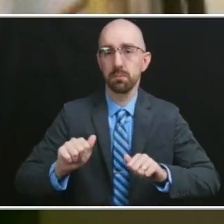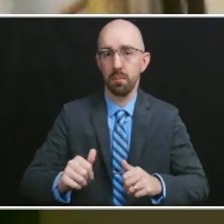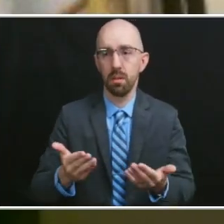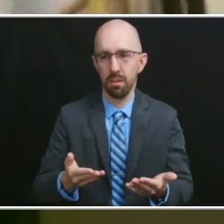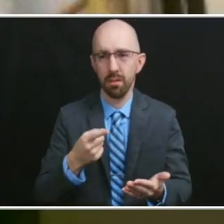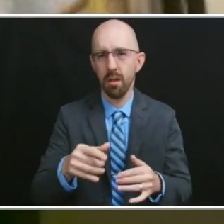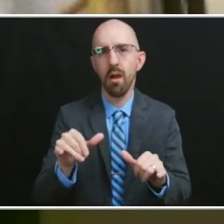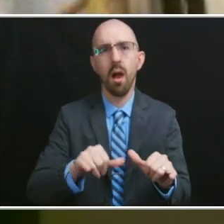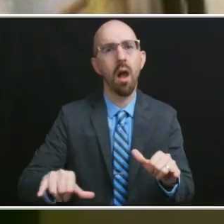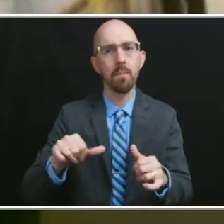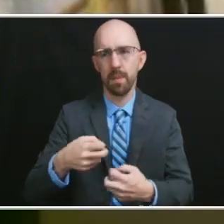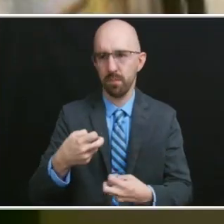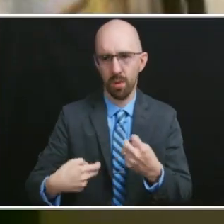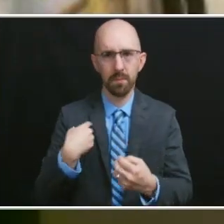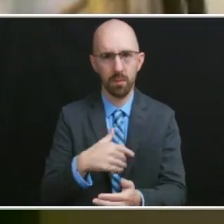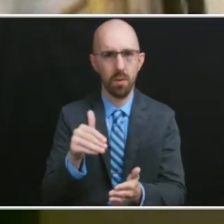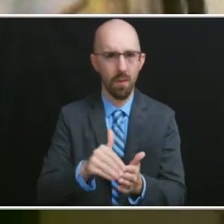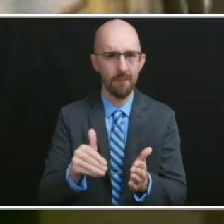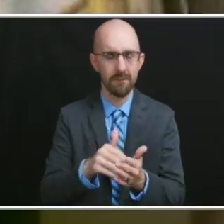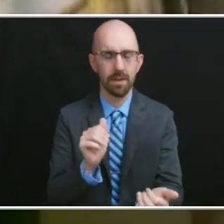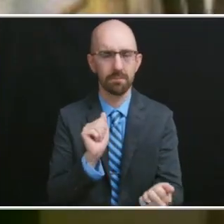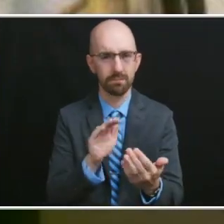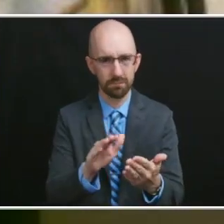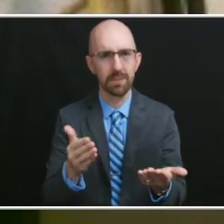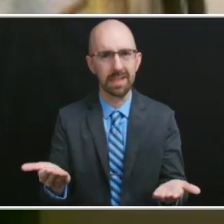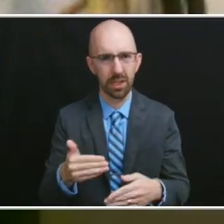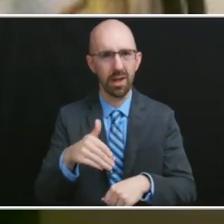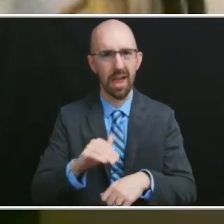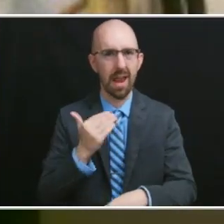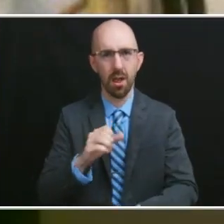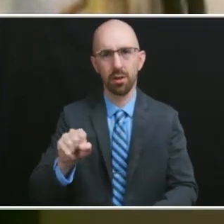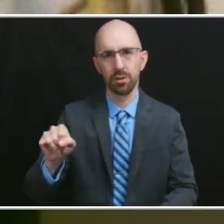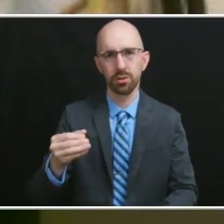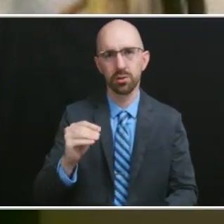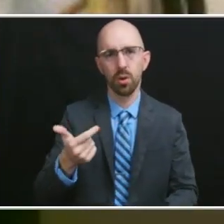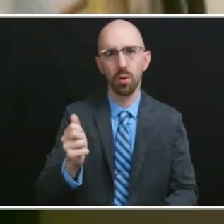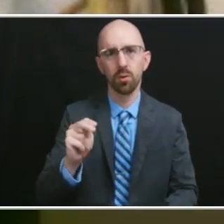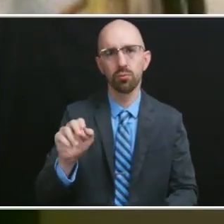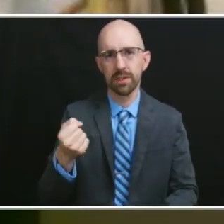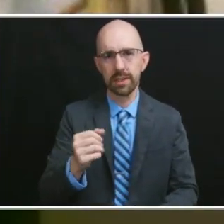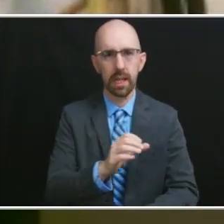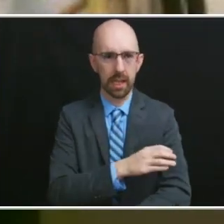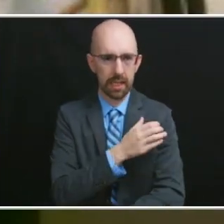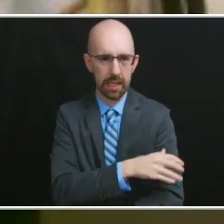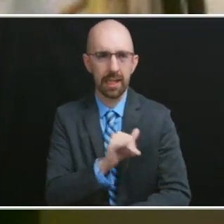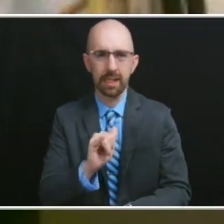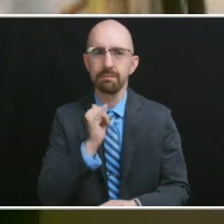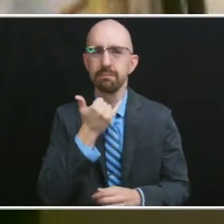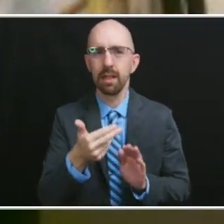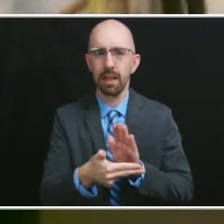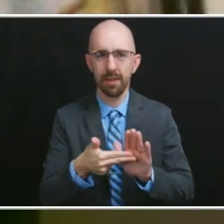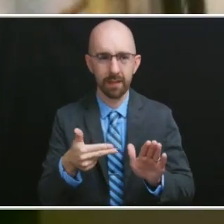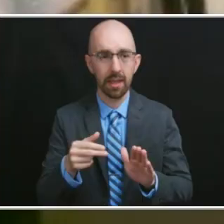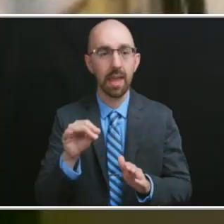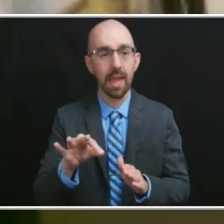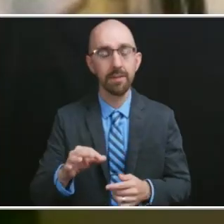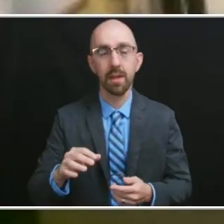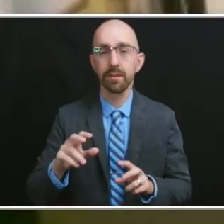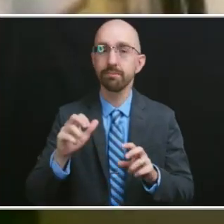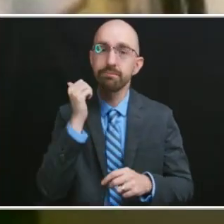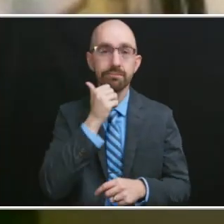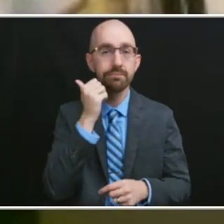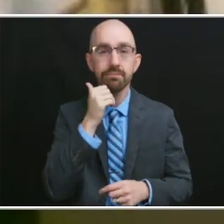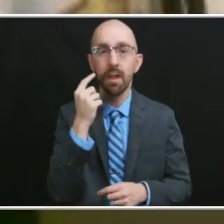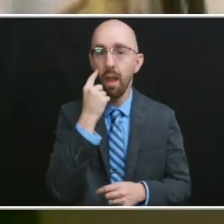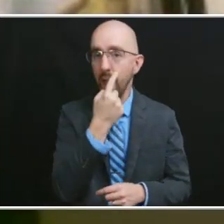is a common issue that we often encounter at the Sjögren's clinic, that is misclassification. If the classic dry eyes and dry